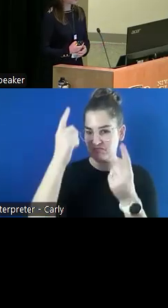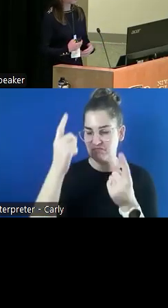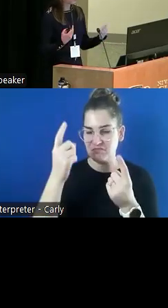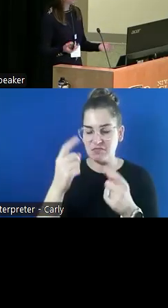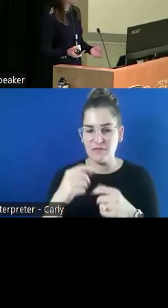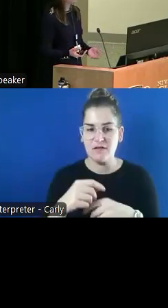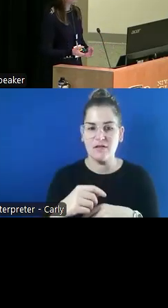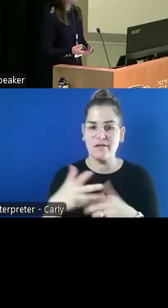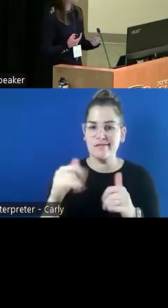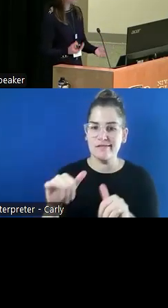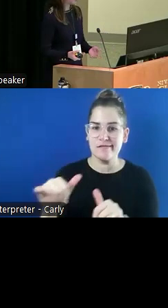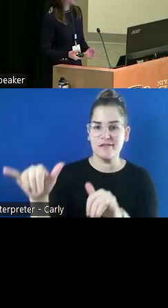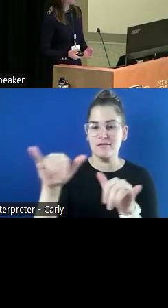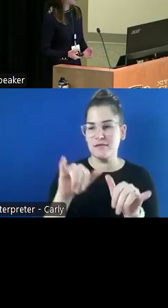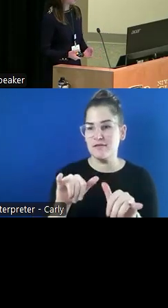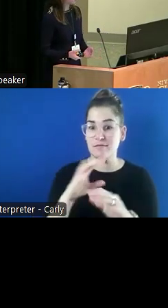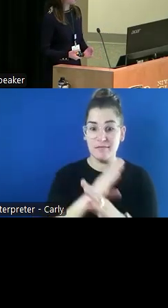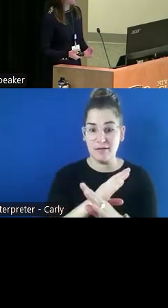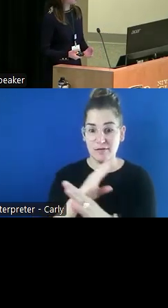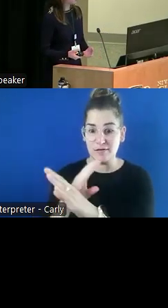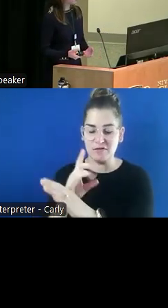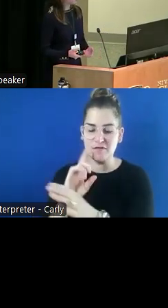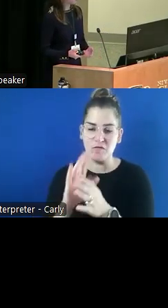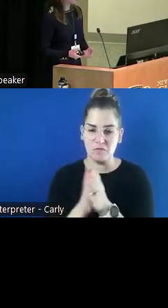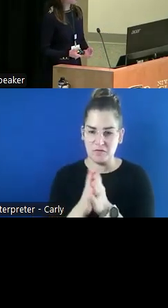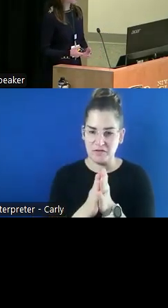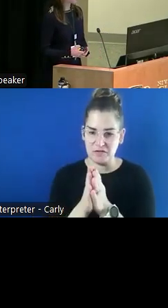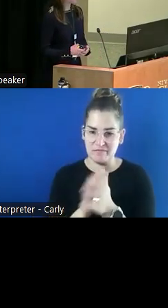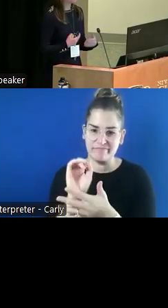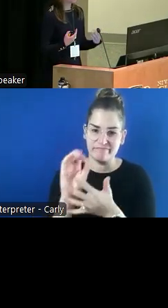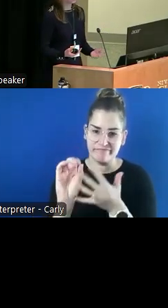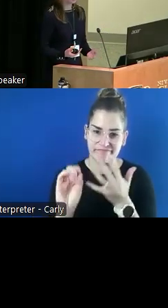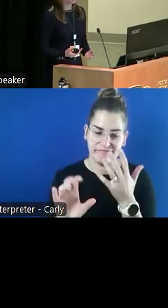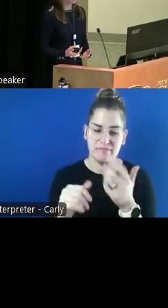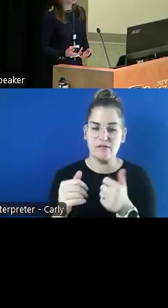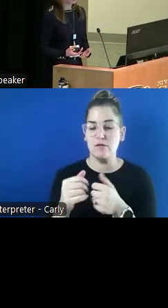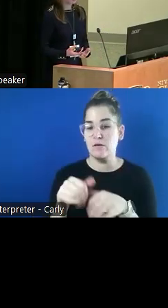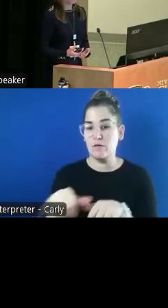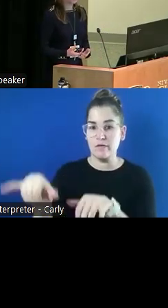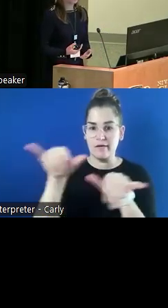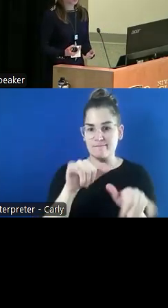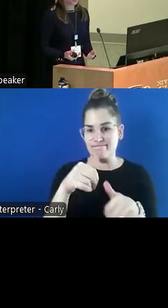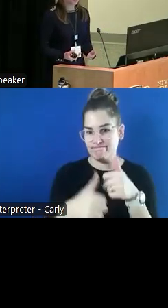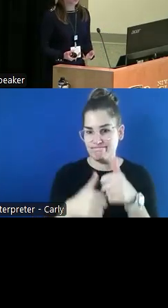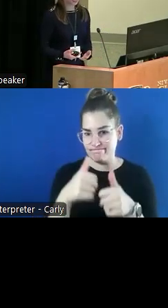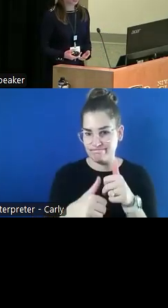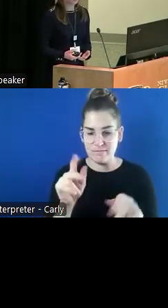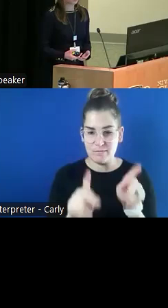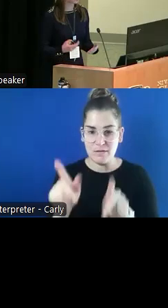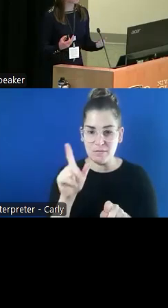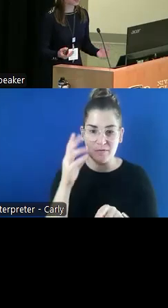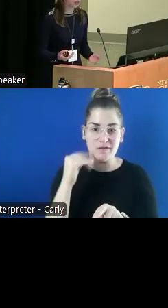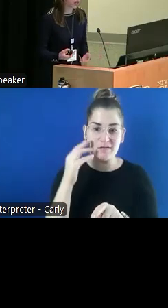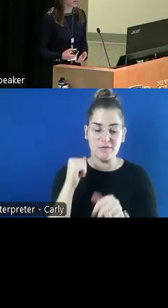what are some common barriers of motivation, or what are some common difficulties people with psychosis have